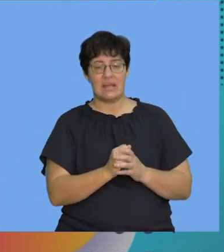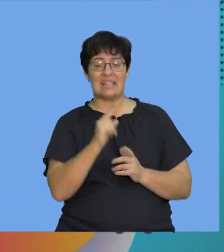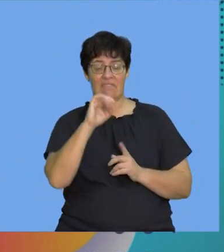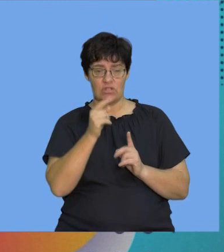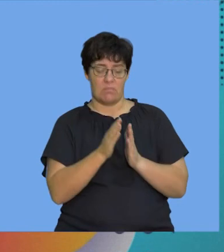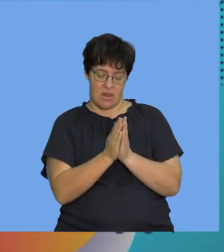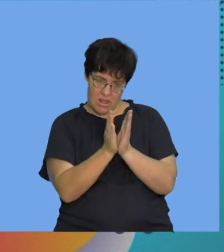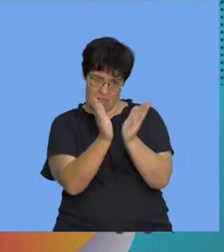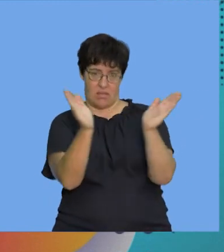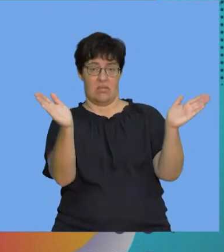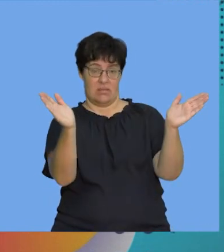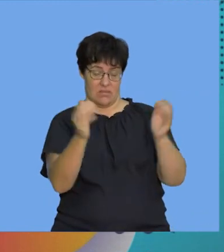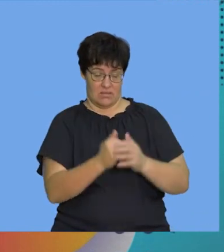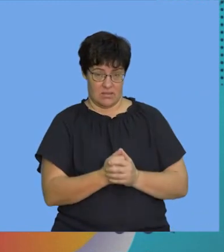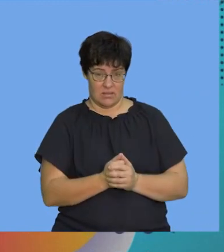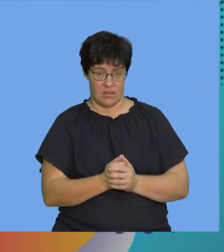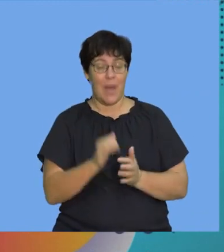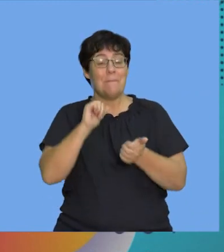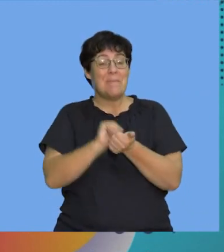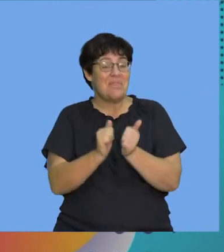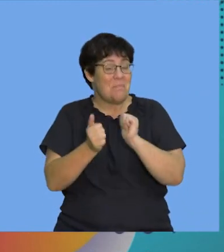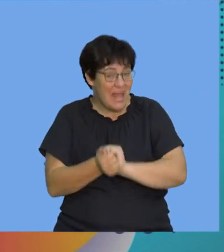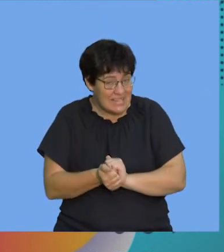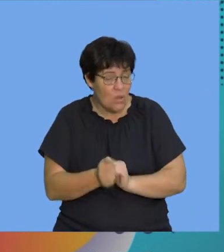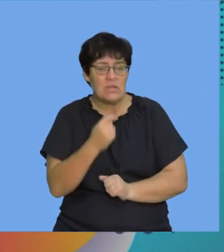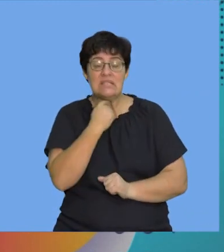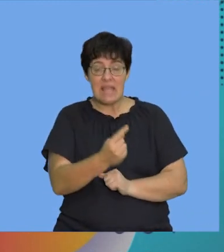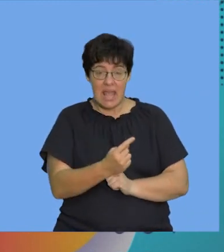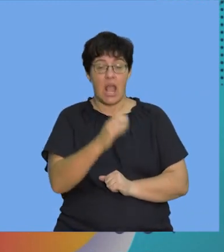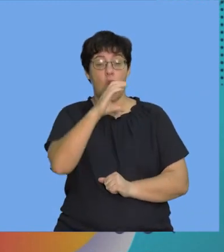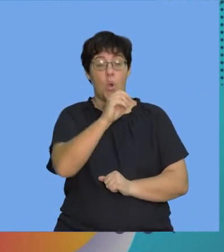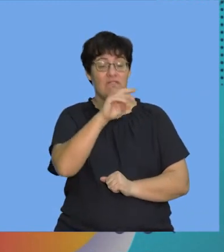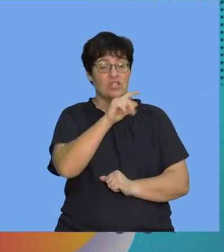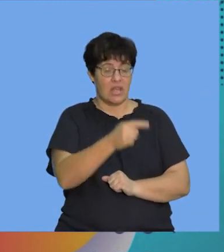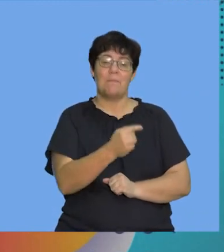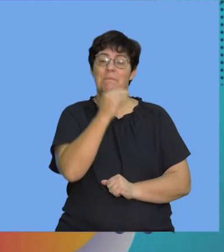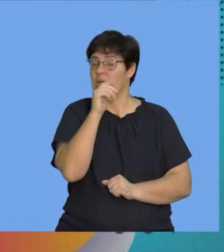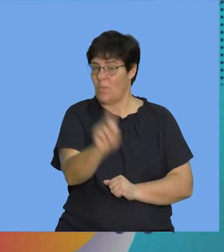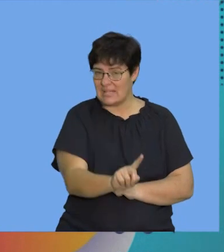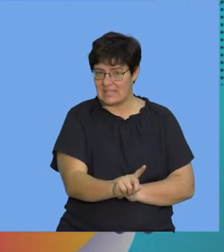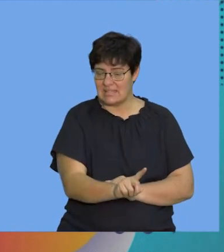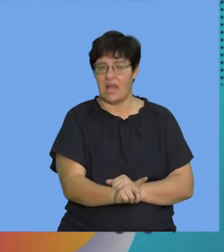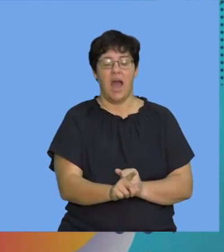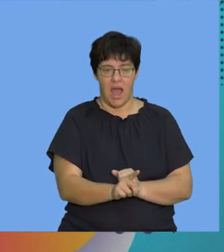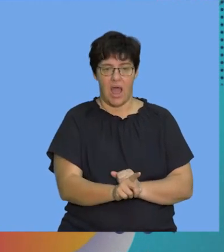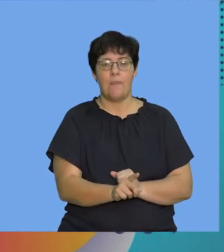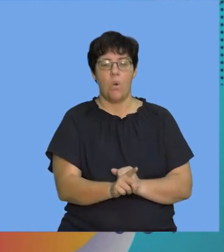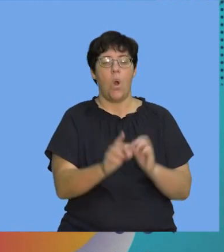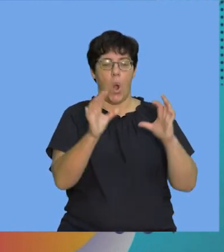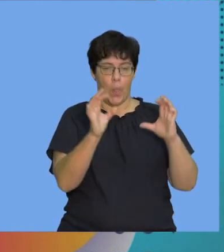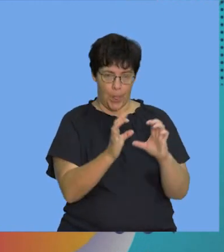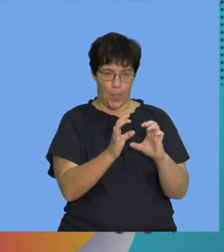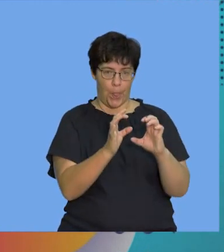more like going out. But mathematically, when you say something is converging, we are saying that it is becoming smaller